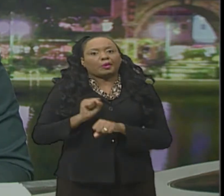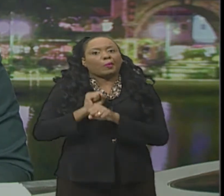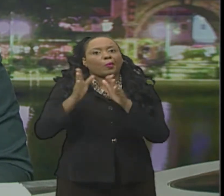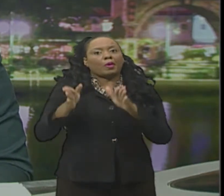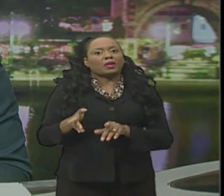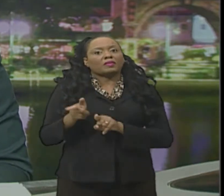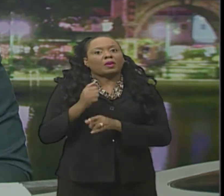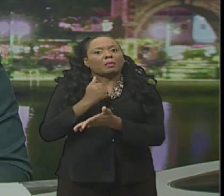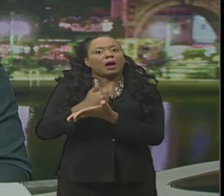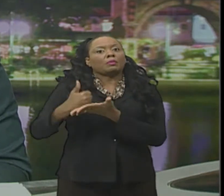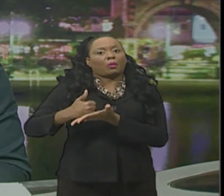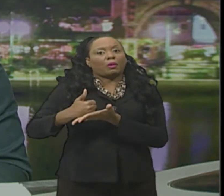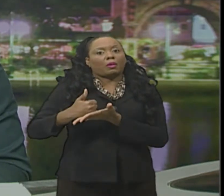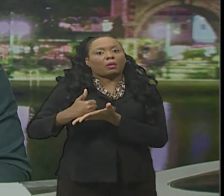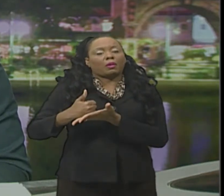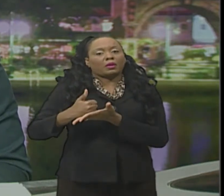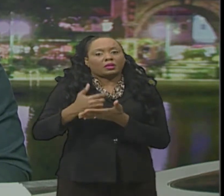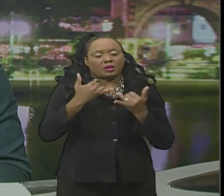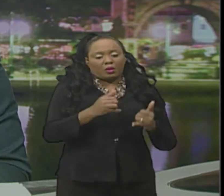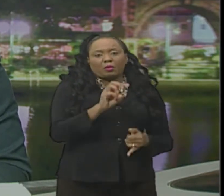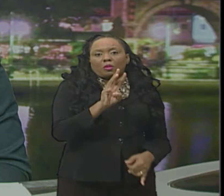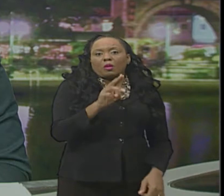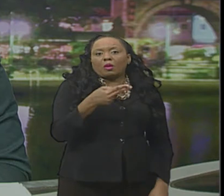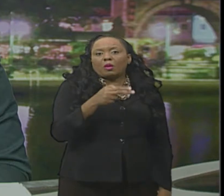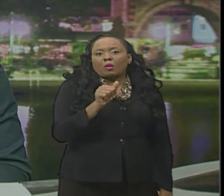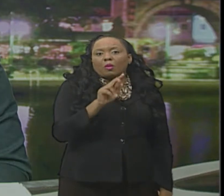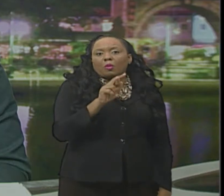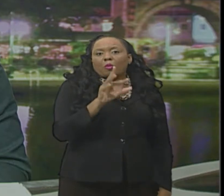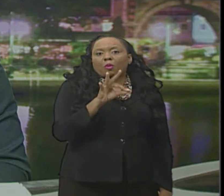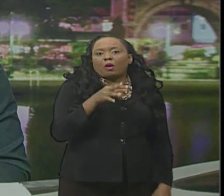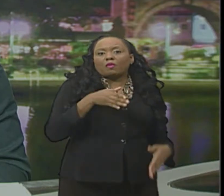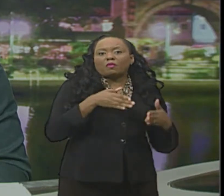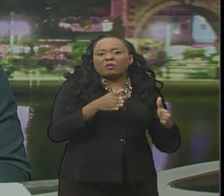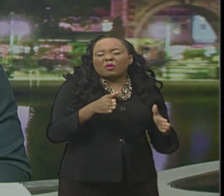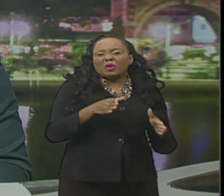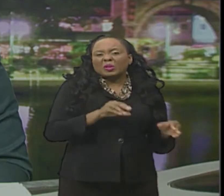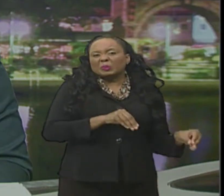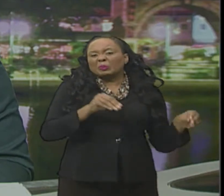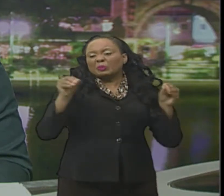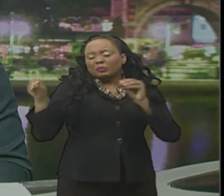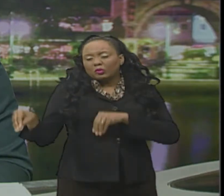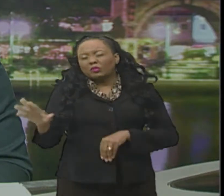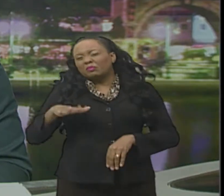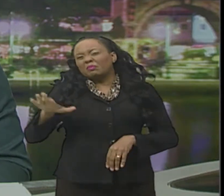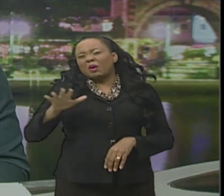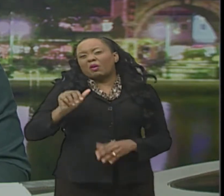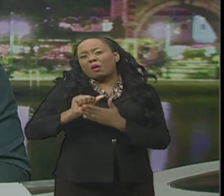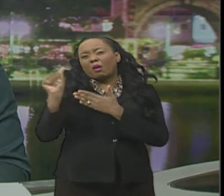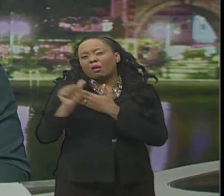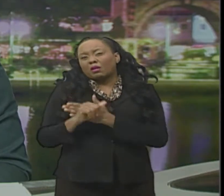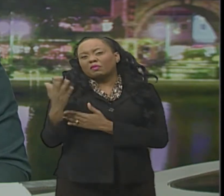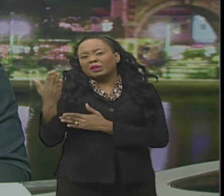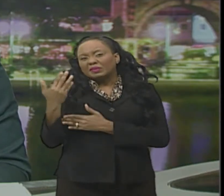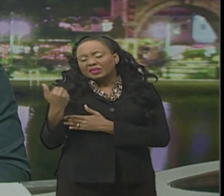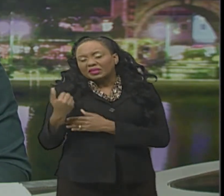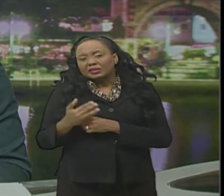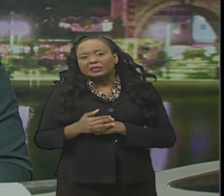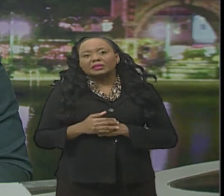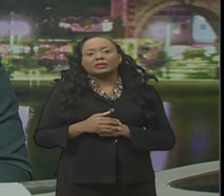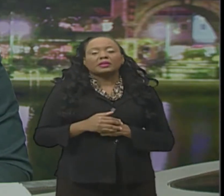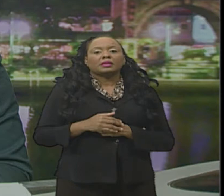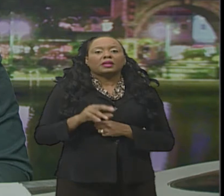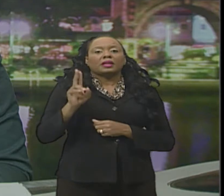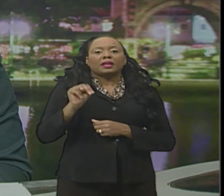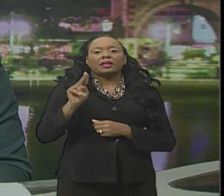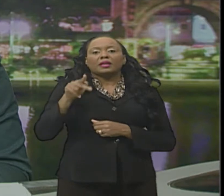section will be moved from their Wharf Road location on or by the 15th of this month. The NUPW has repeatedly suggested